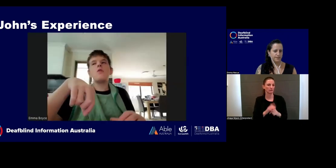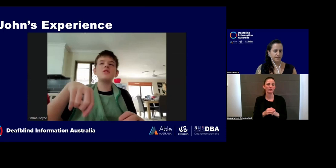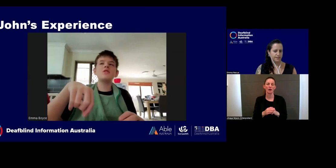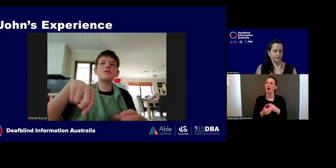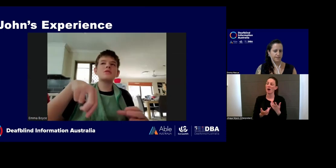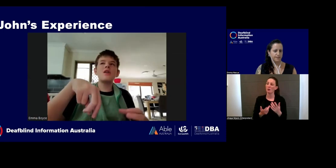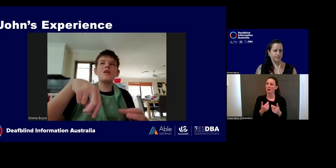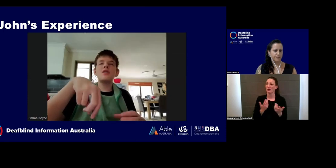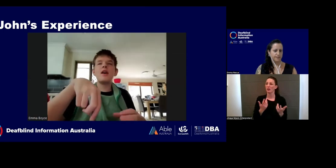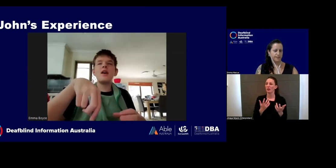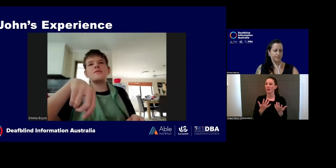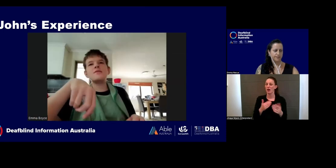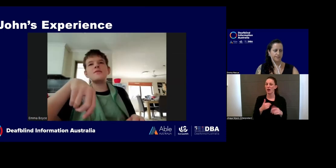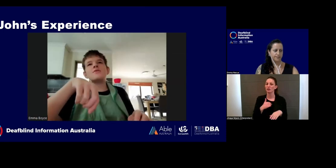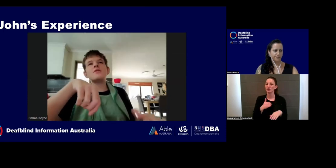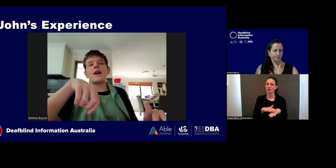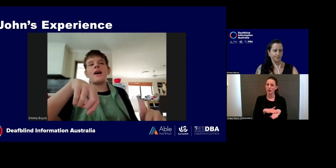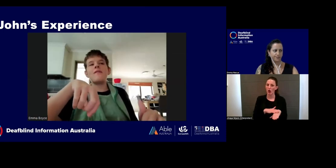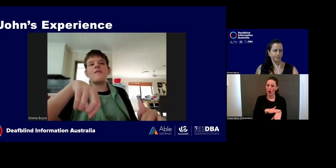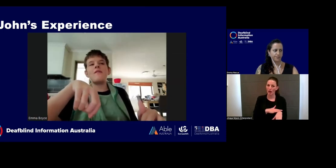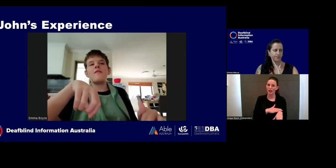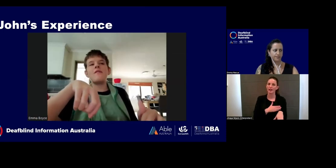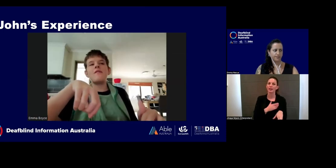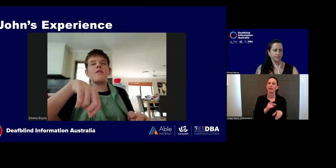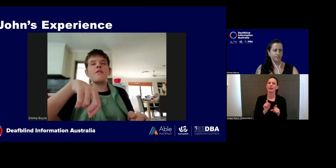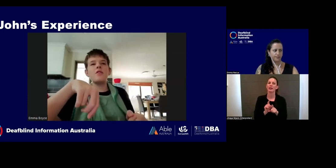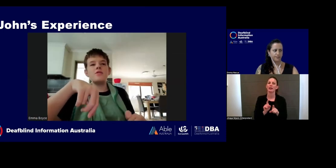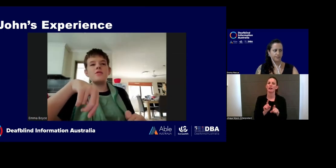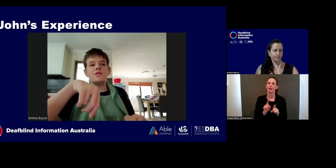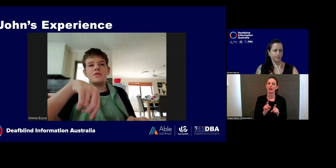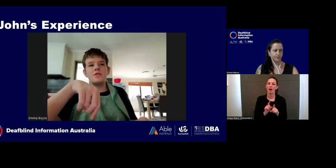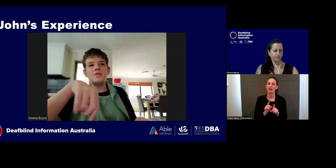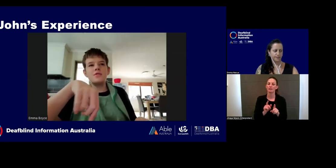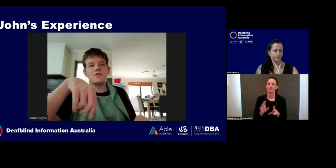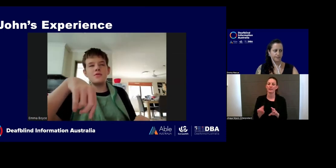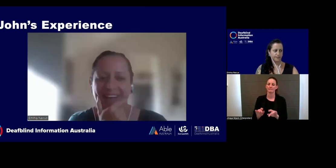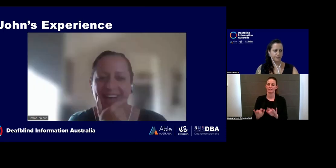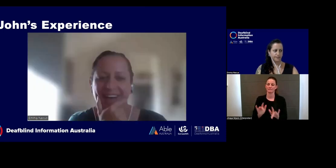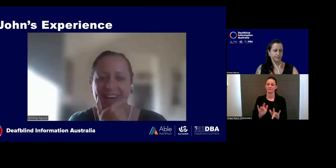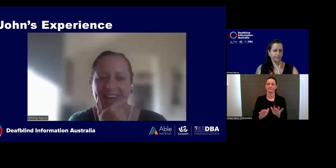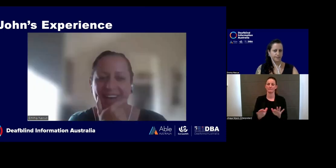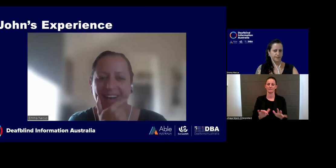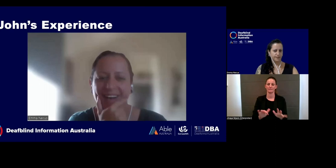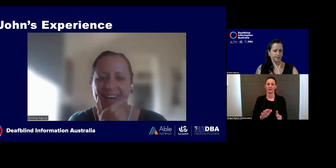Well, just slowly getting into it, like having to feel the foods. Uh-huh.